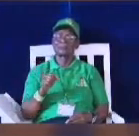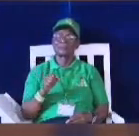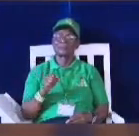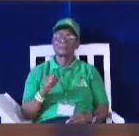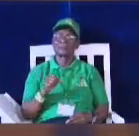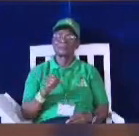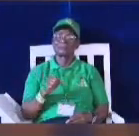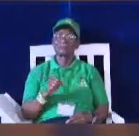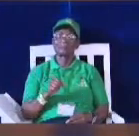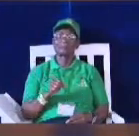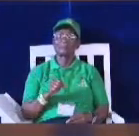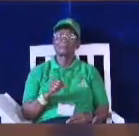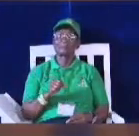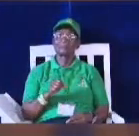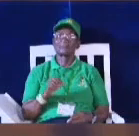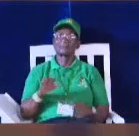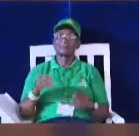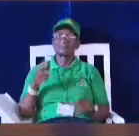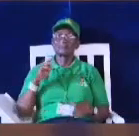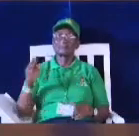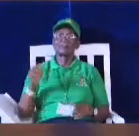given him by his peers.